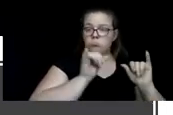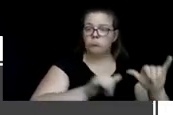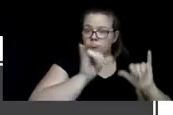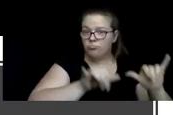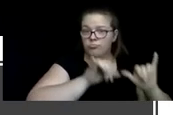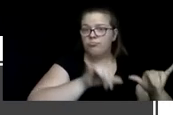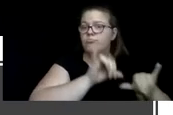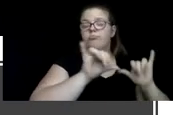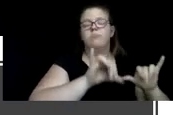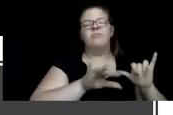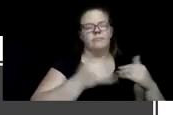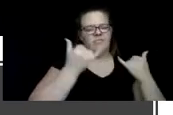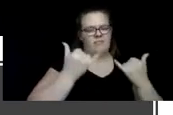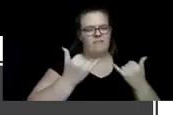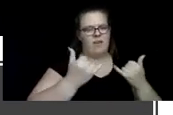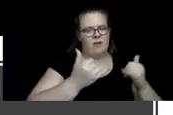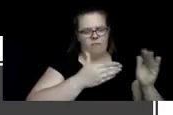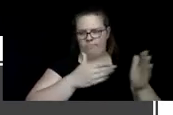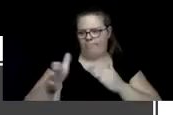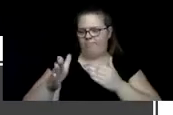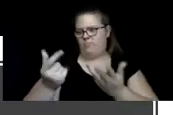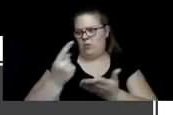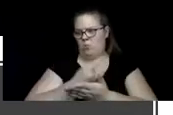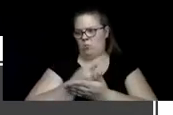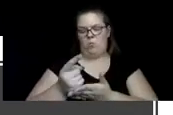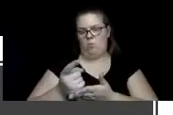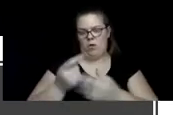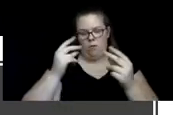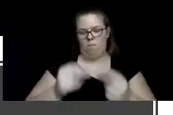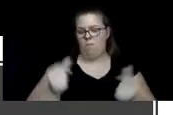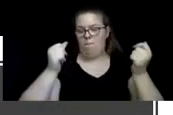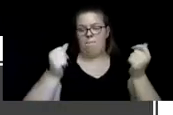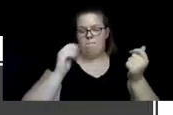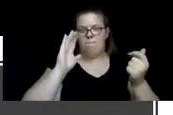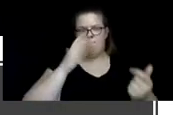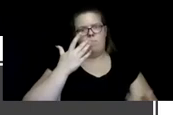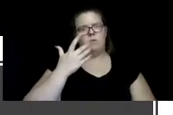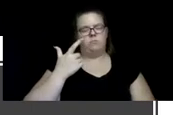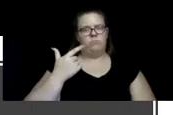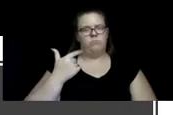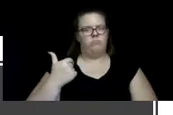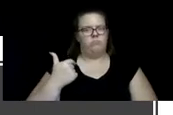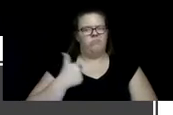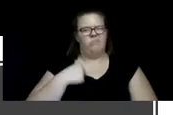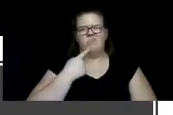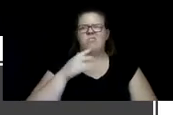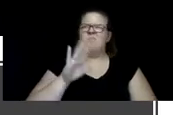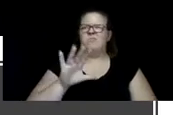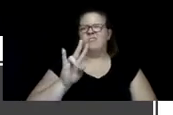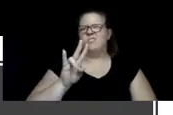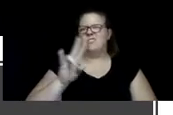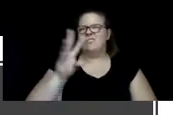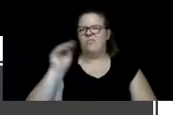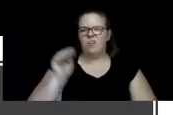business, to within a week it seemed like, I would say 75%,